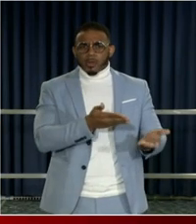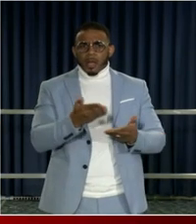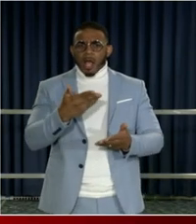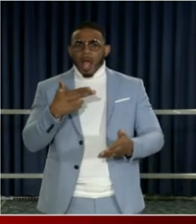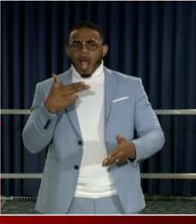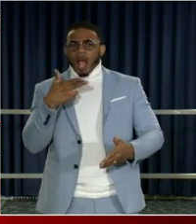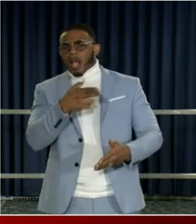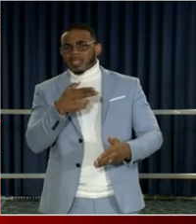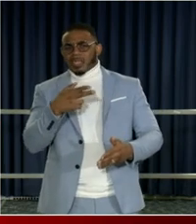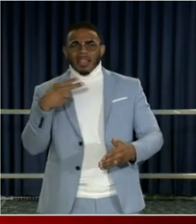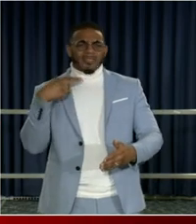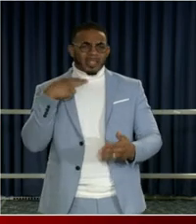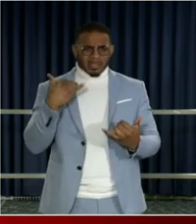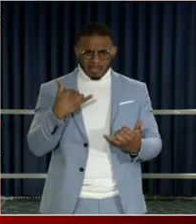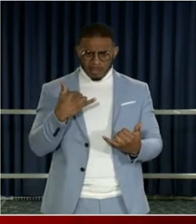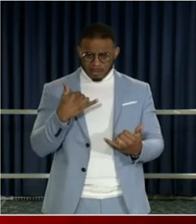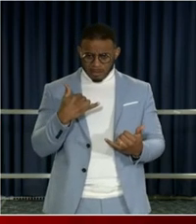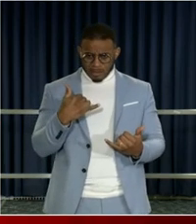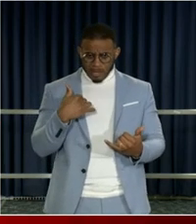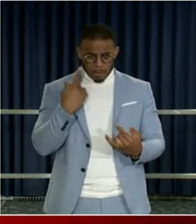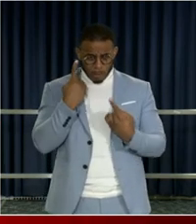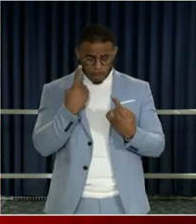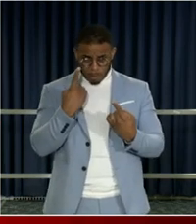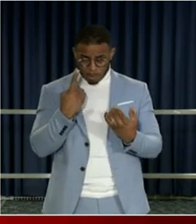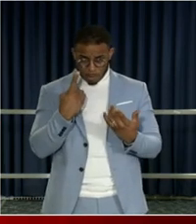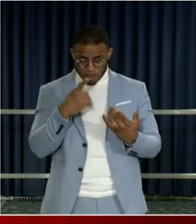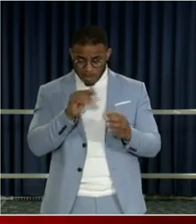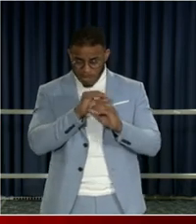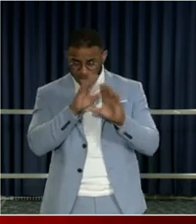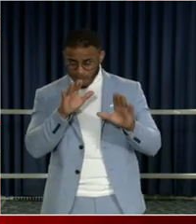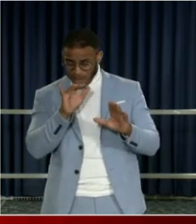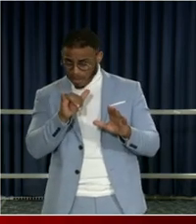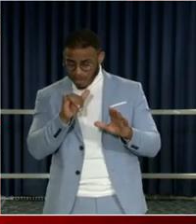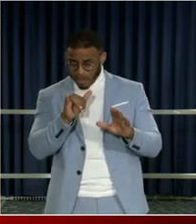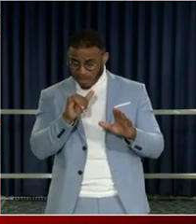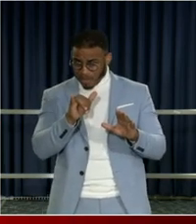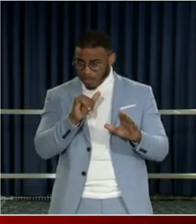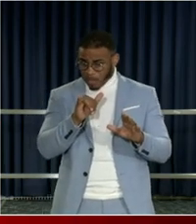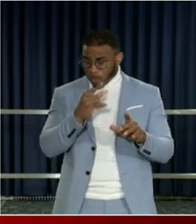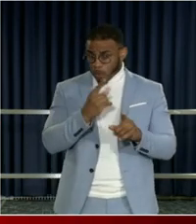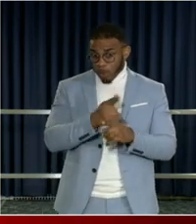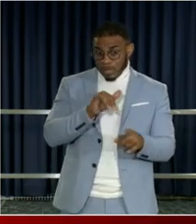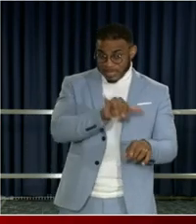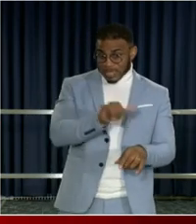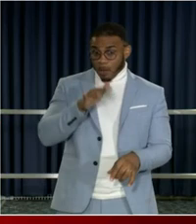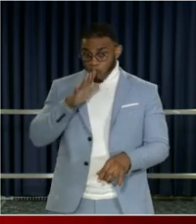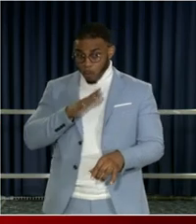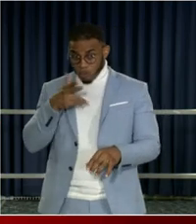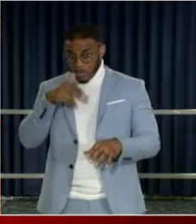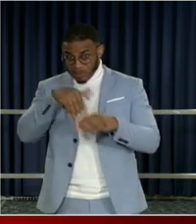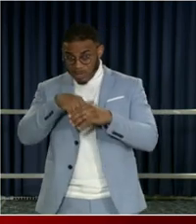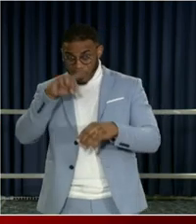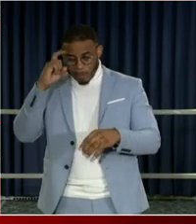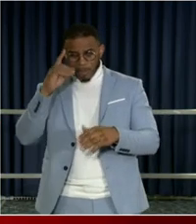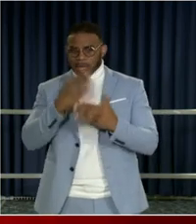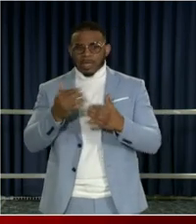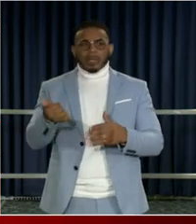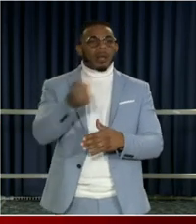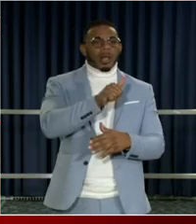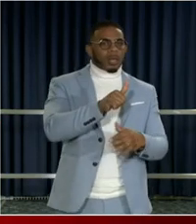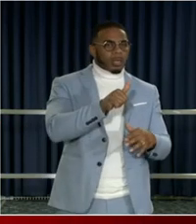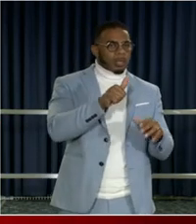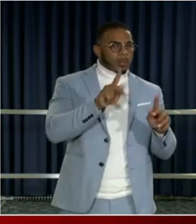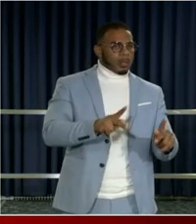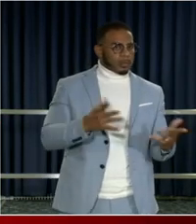victim today, and I'm just wondering if you could clarify if that in fact was the woman who was shot inside the Capitol and not